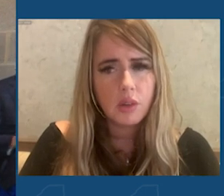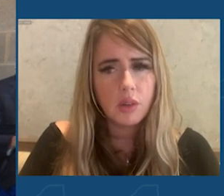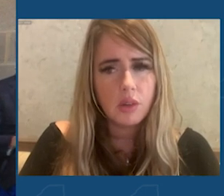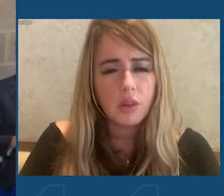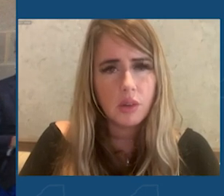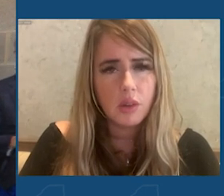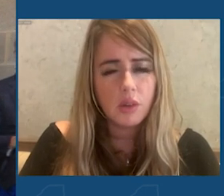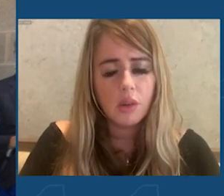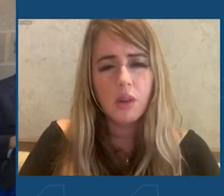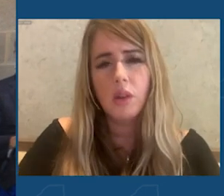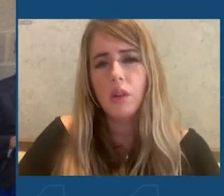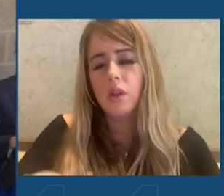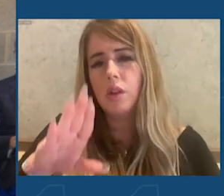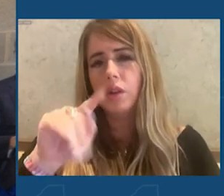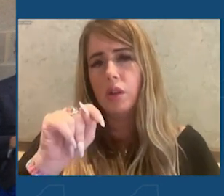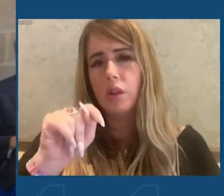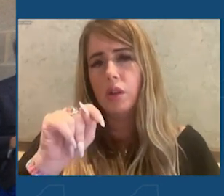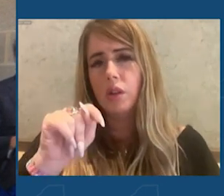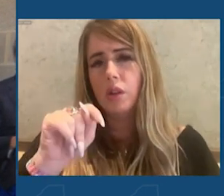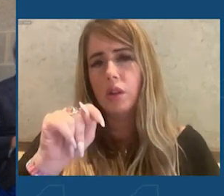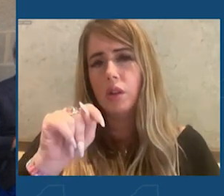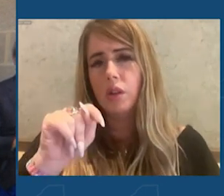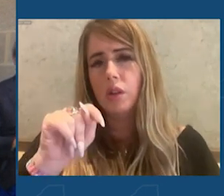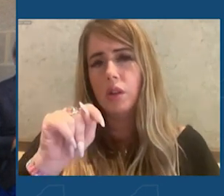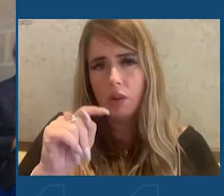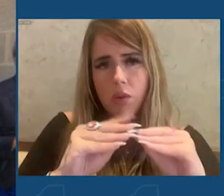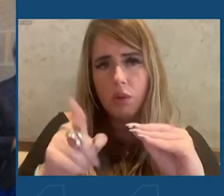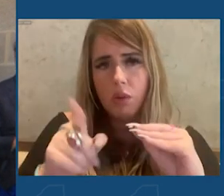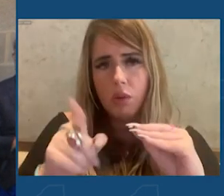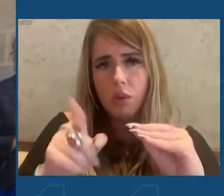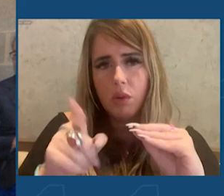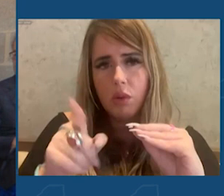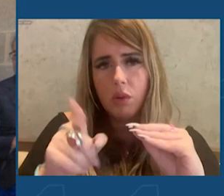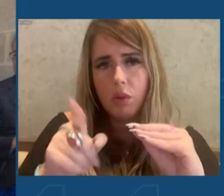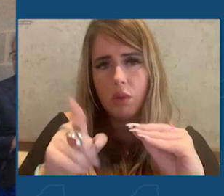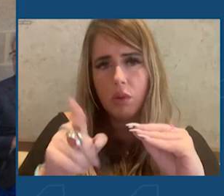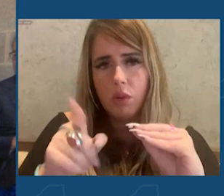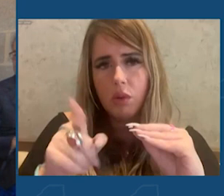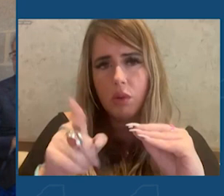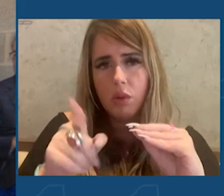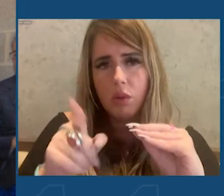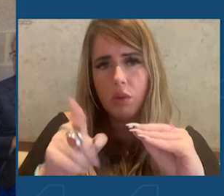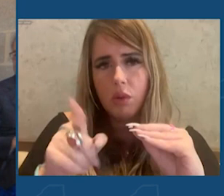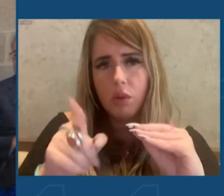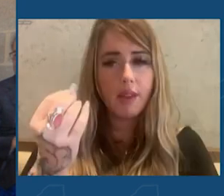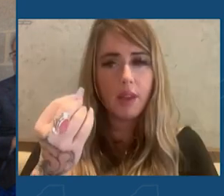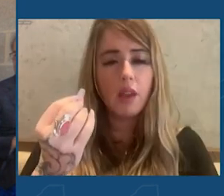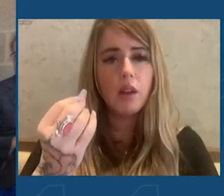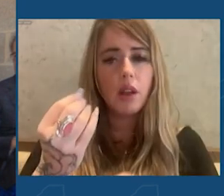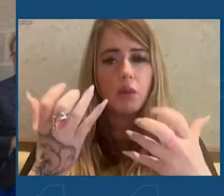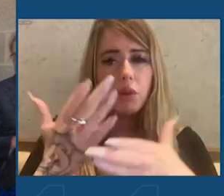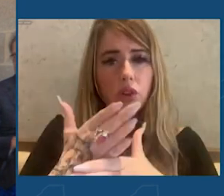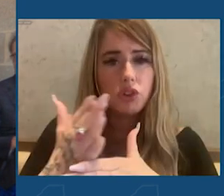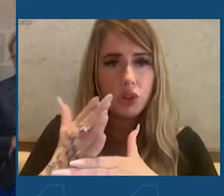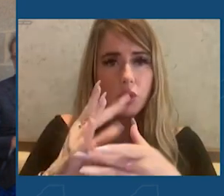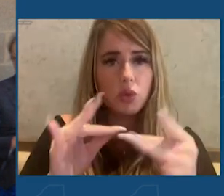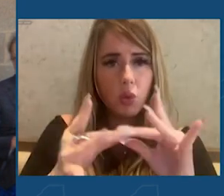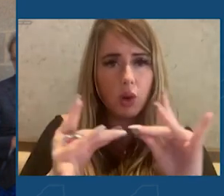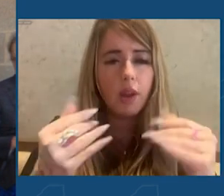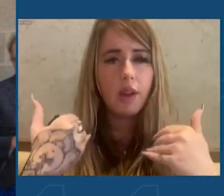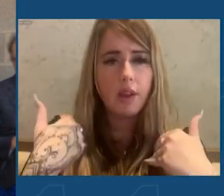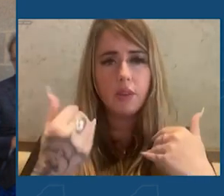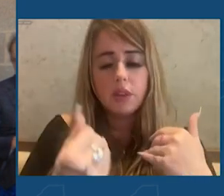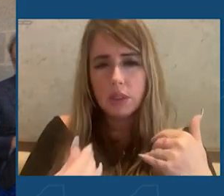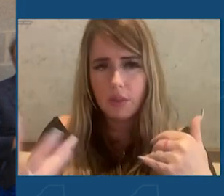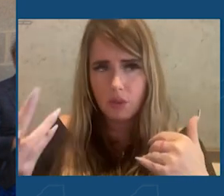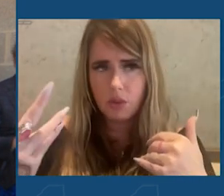But more on the somber moment. Today is Memorial Day, and I'd like to share just 2 stories. I've had several, but I'll share just 2 quick